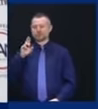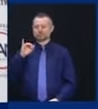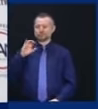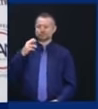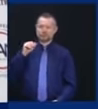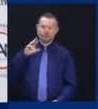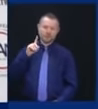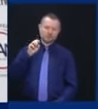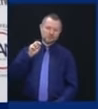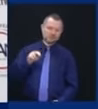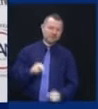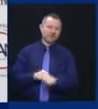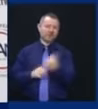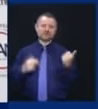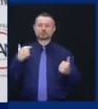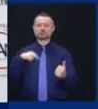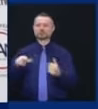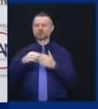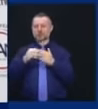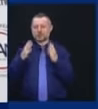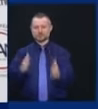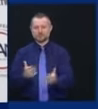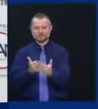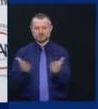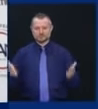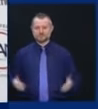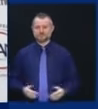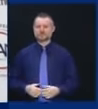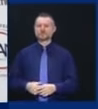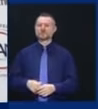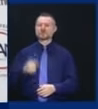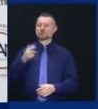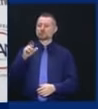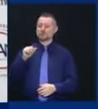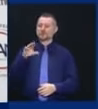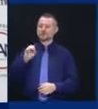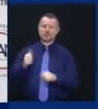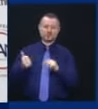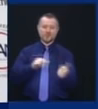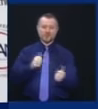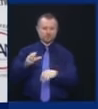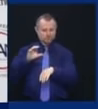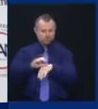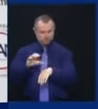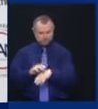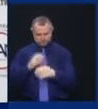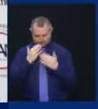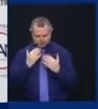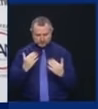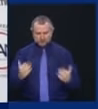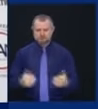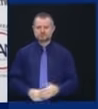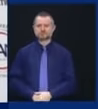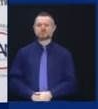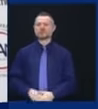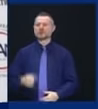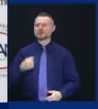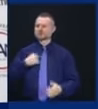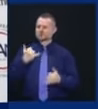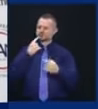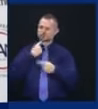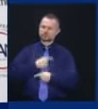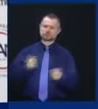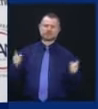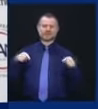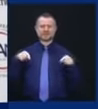faith leaders that are there at Grace Baptist Church as we unveil this effort